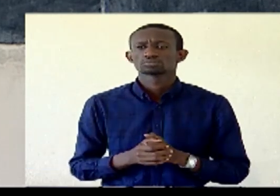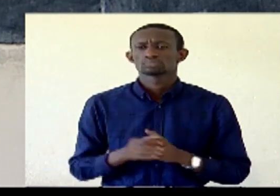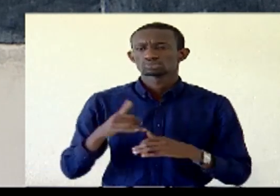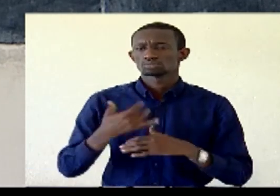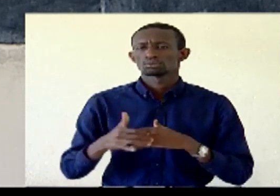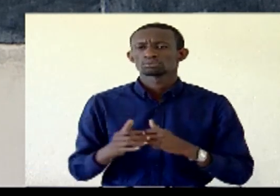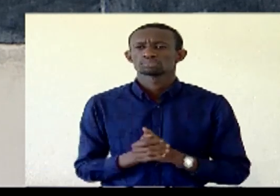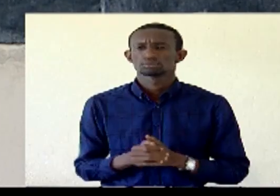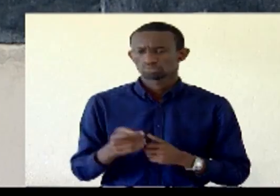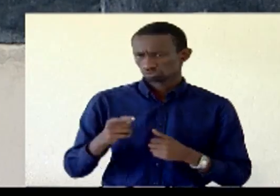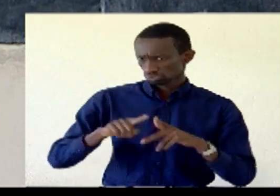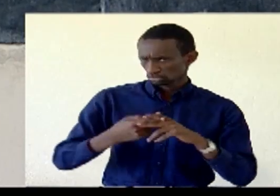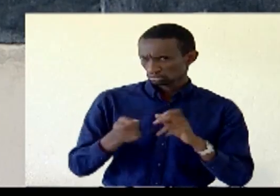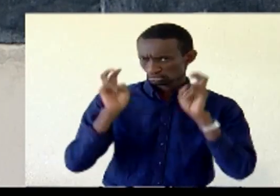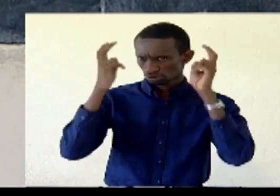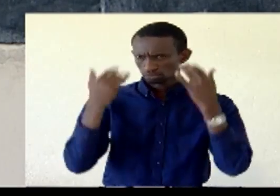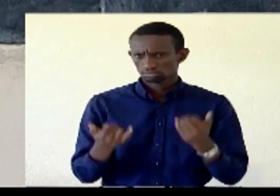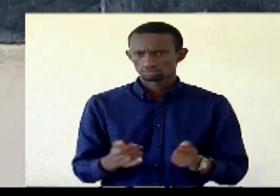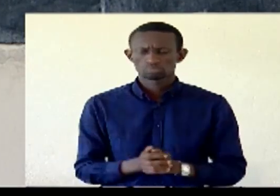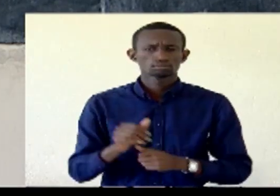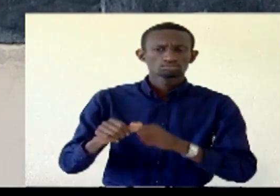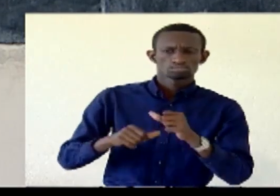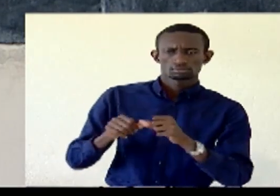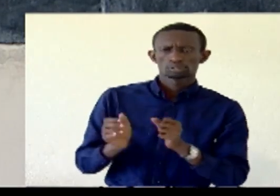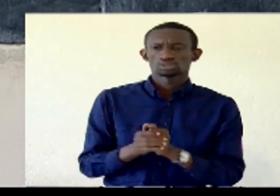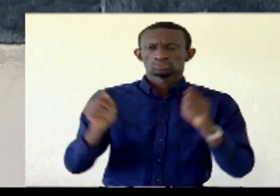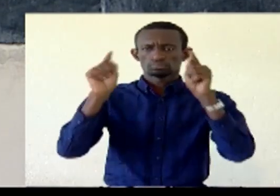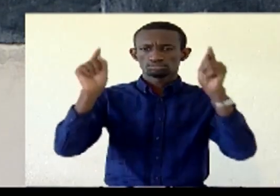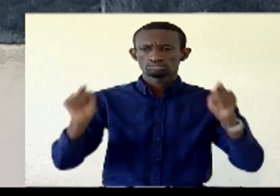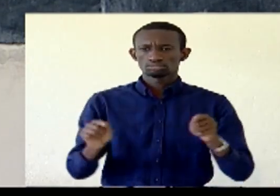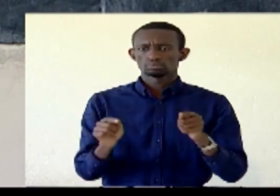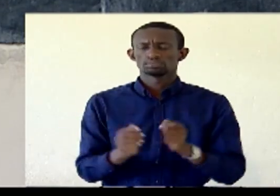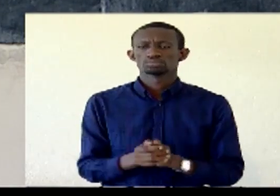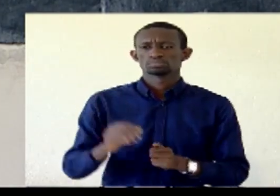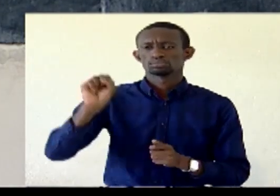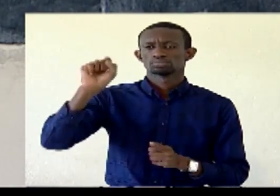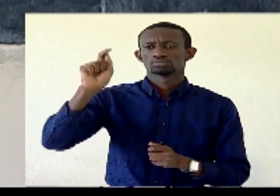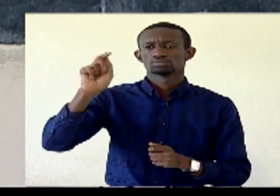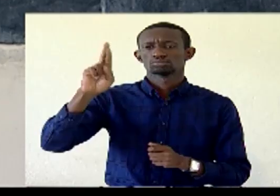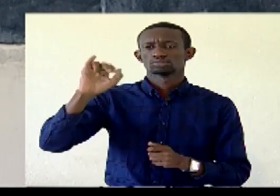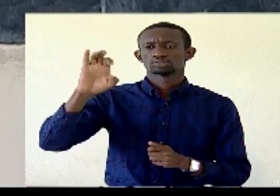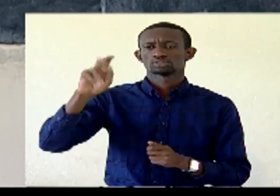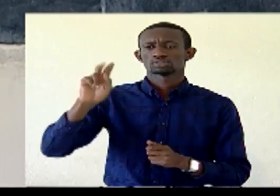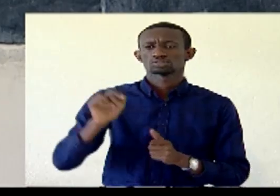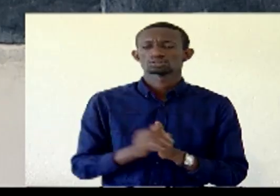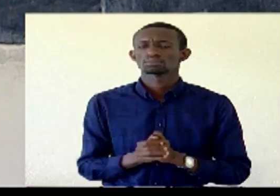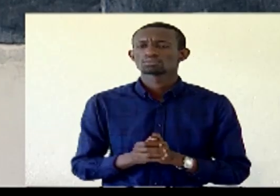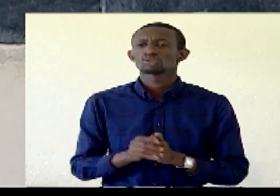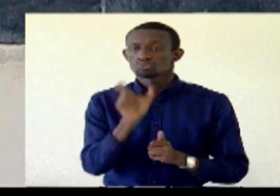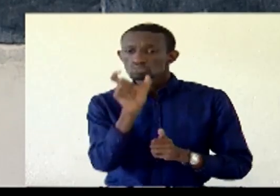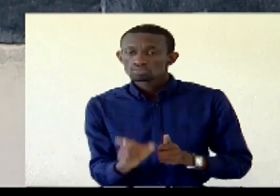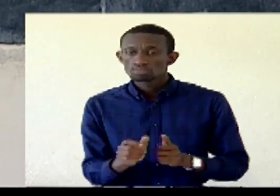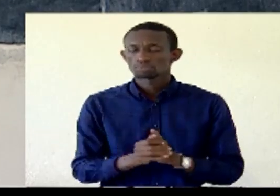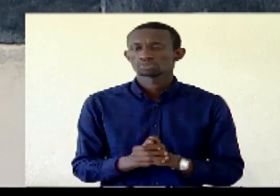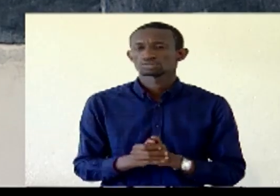going to start our lesson, which is concerning about the structure of human urinary system. What